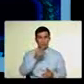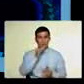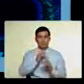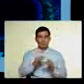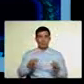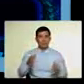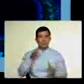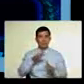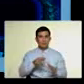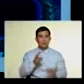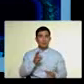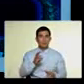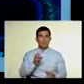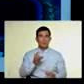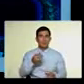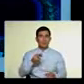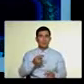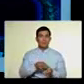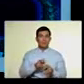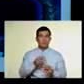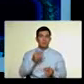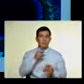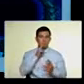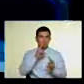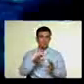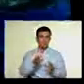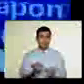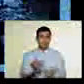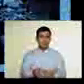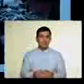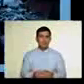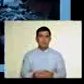okeanidagi Mariana botig'ini keltirish mumkin.